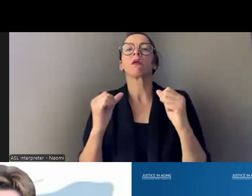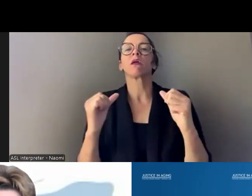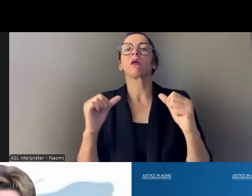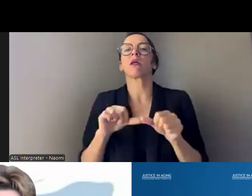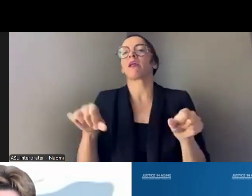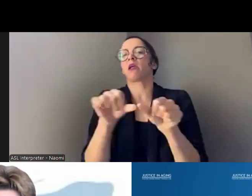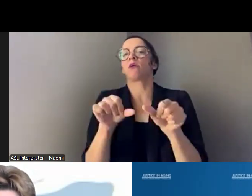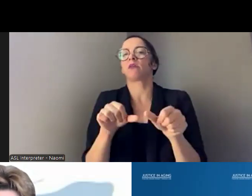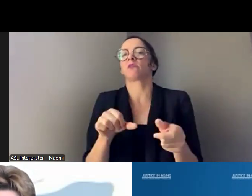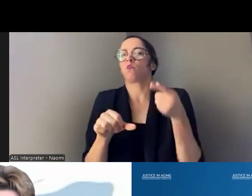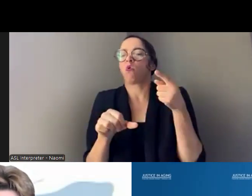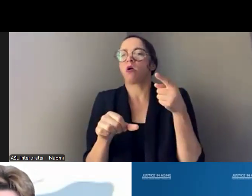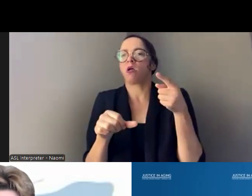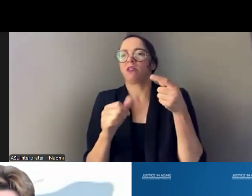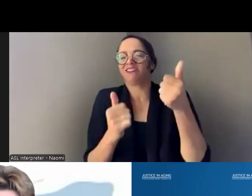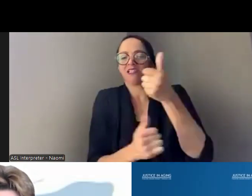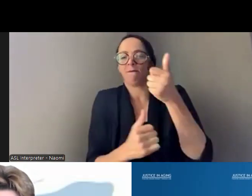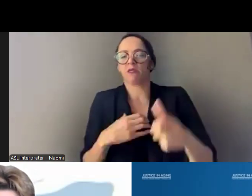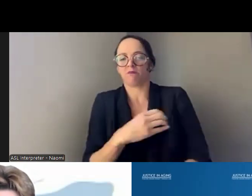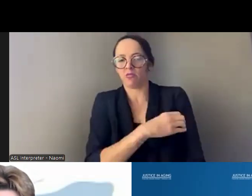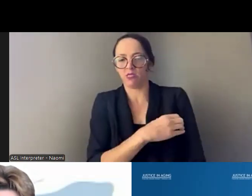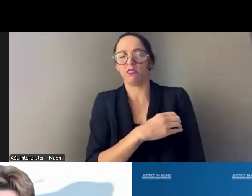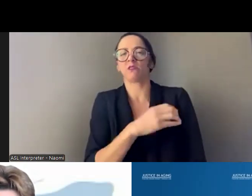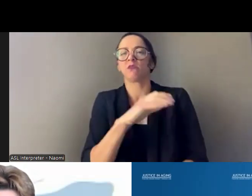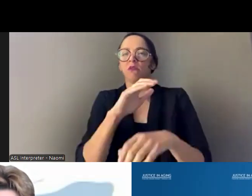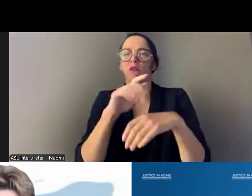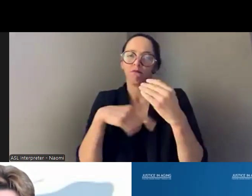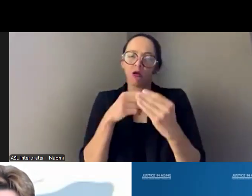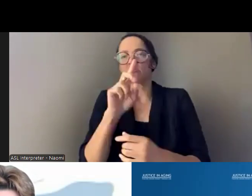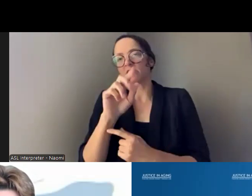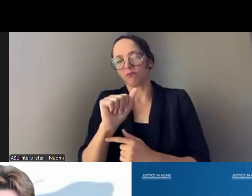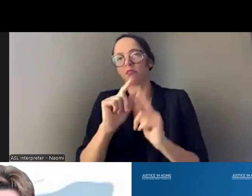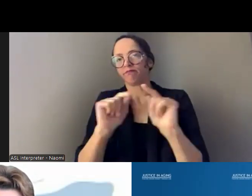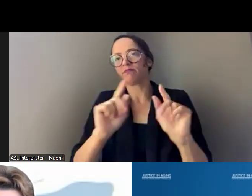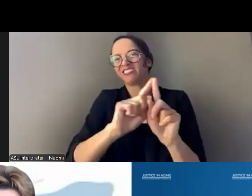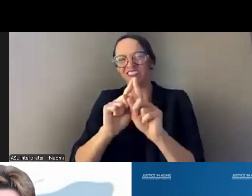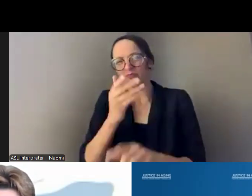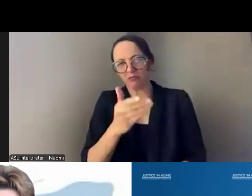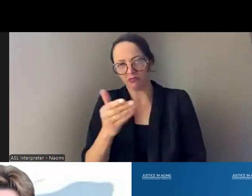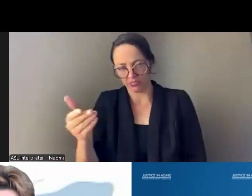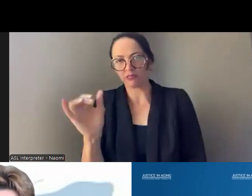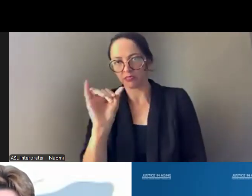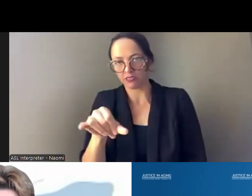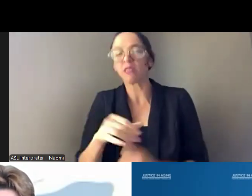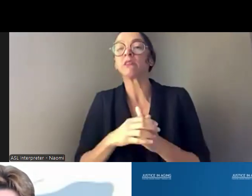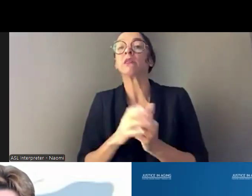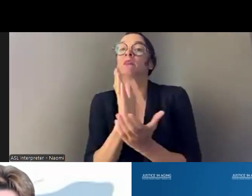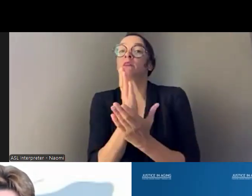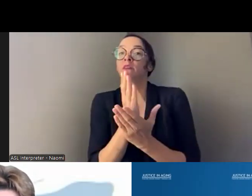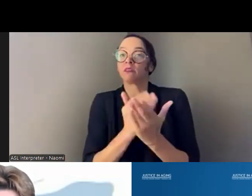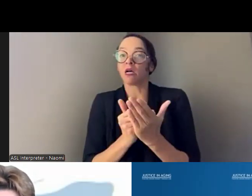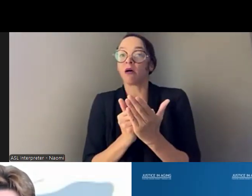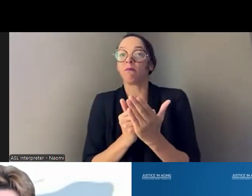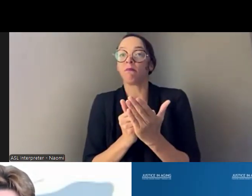disability and different things like that, and some of that can be brought through that committee, as far as